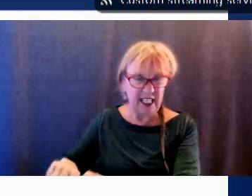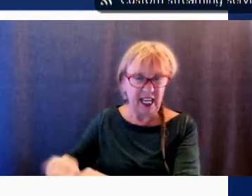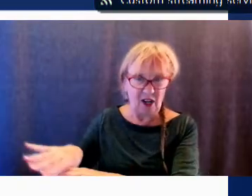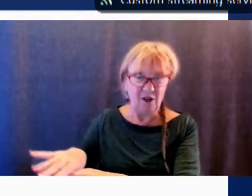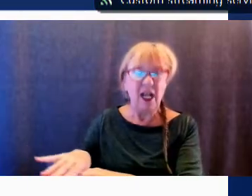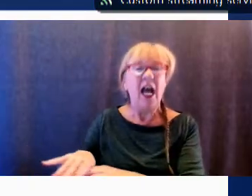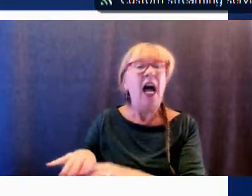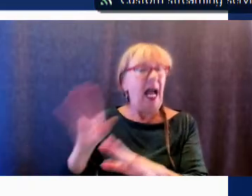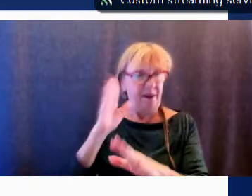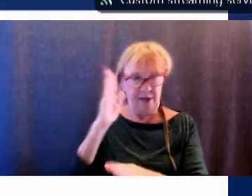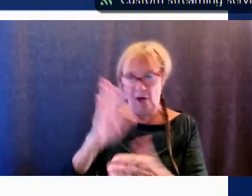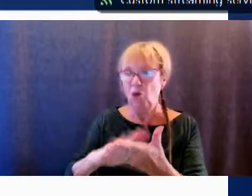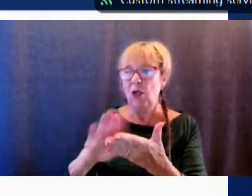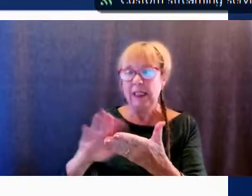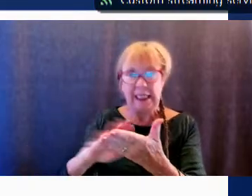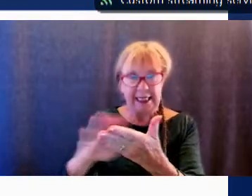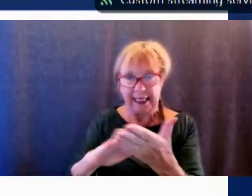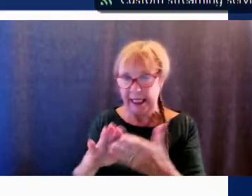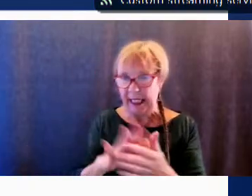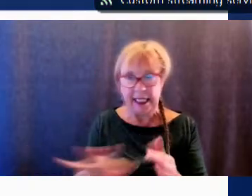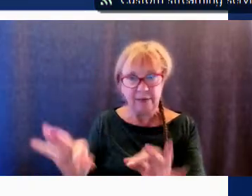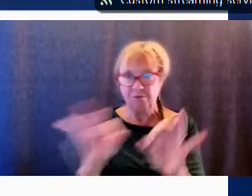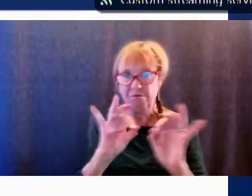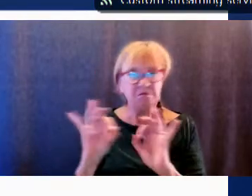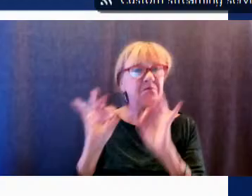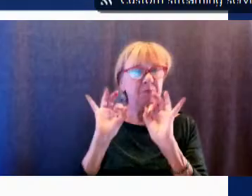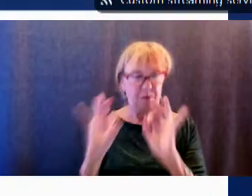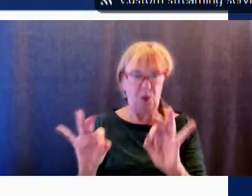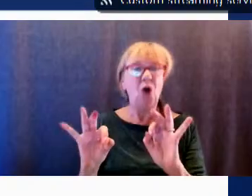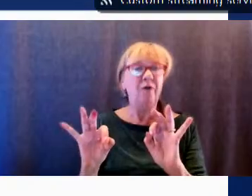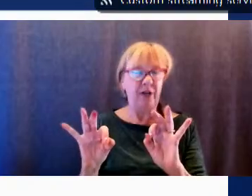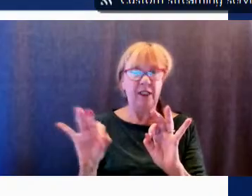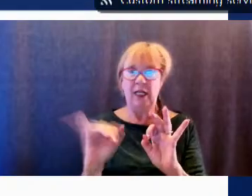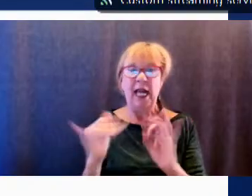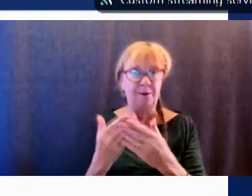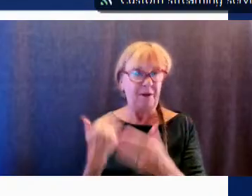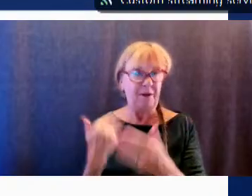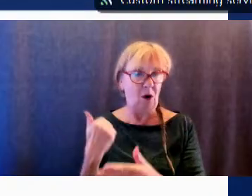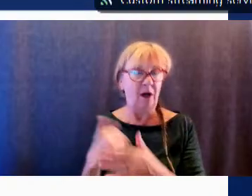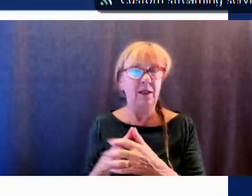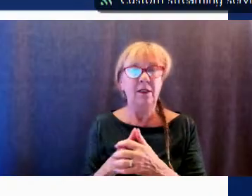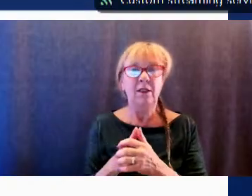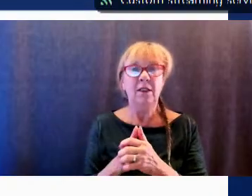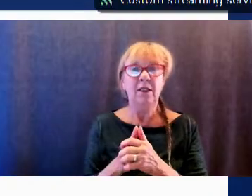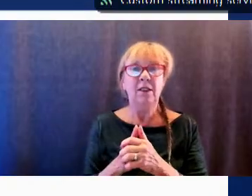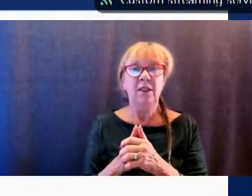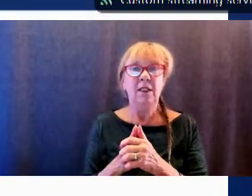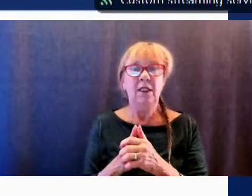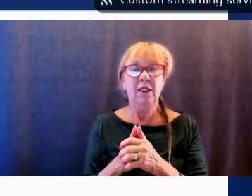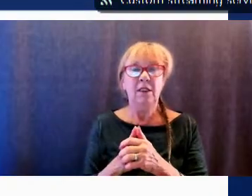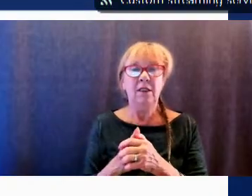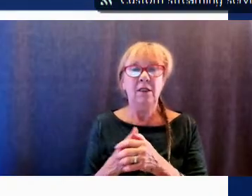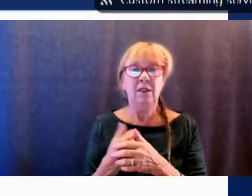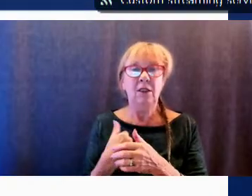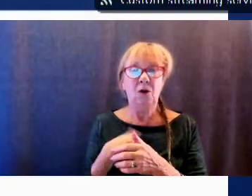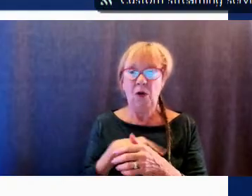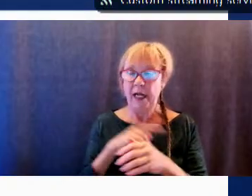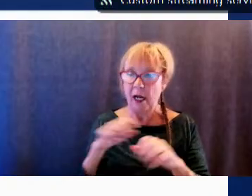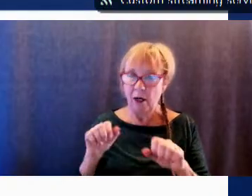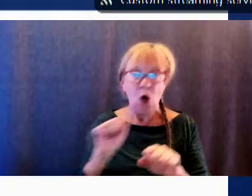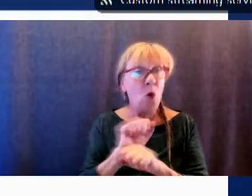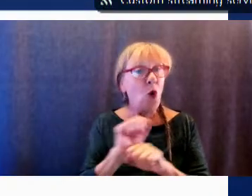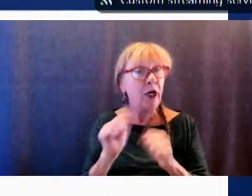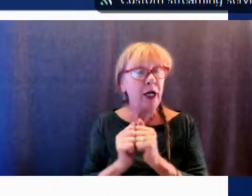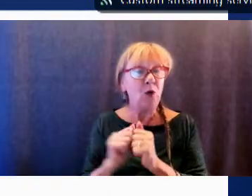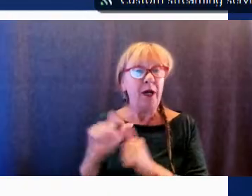redoing that site so that it will become a functional golf course like it used to be. And we are actively working with LA